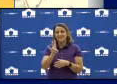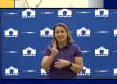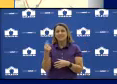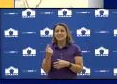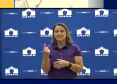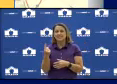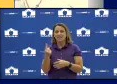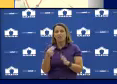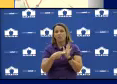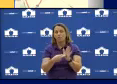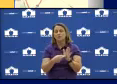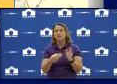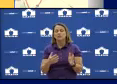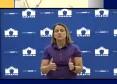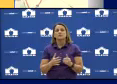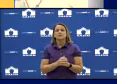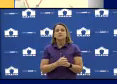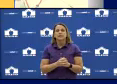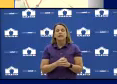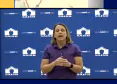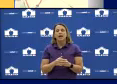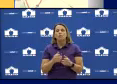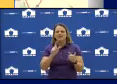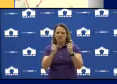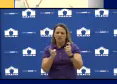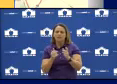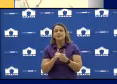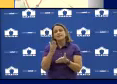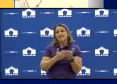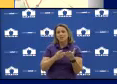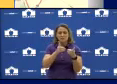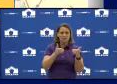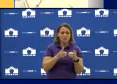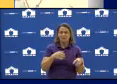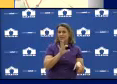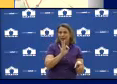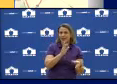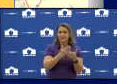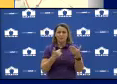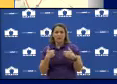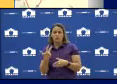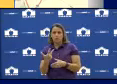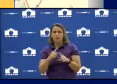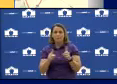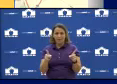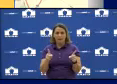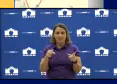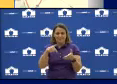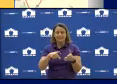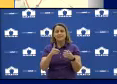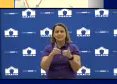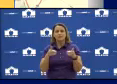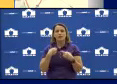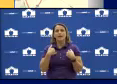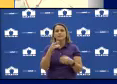member districts, and those are the 7 districts we have to adjust. Some districts have 9 board members. Actually, some even have 3, but San Antonio ISD has